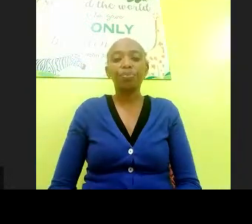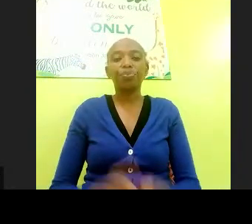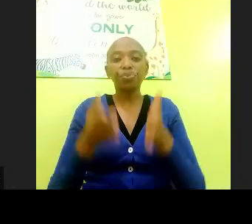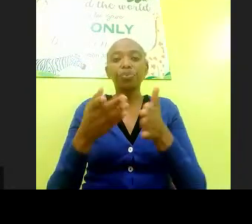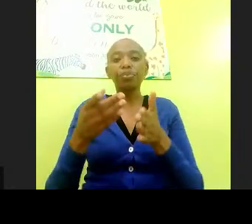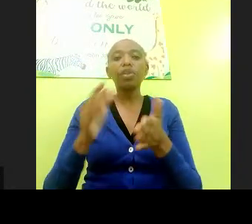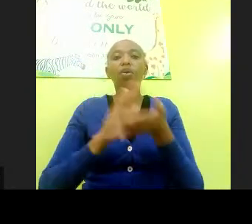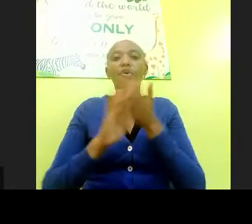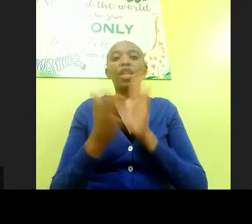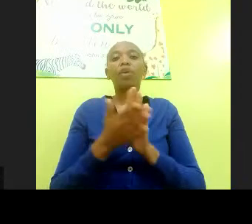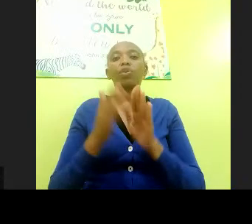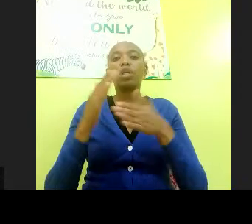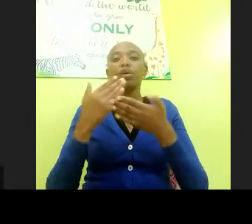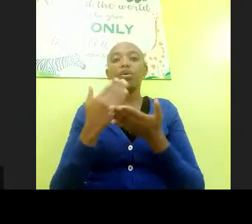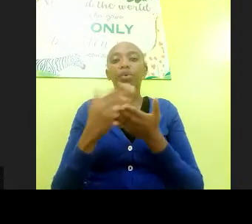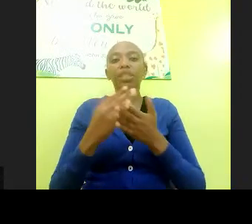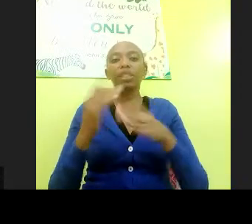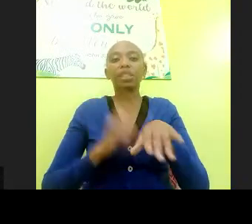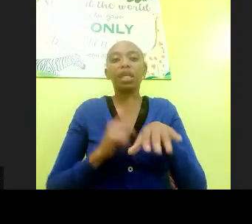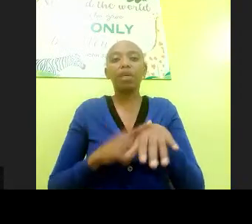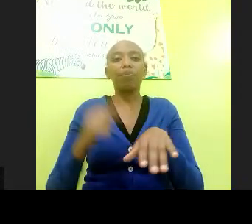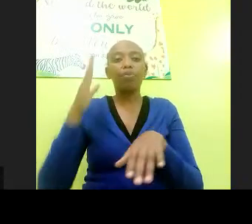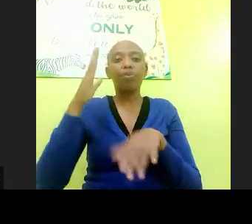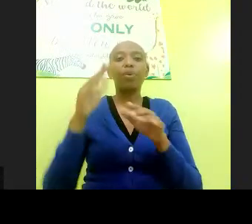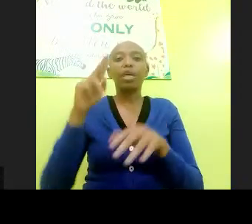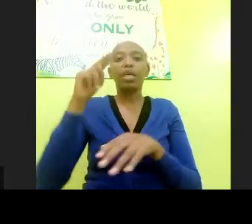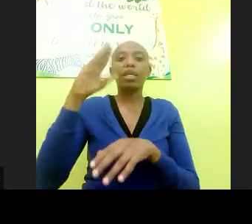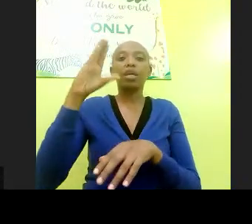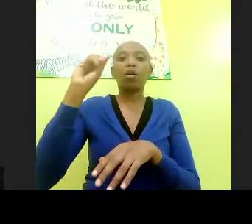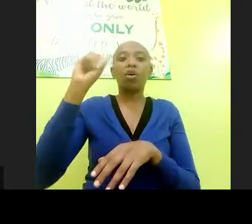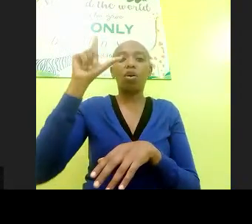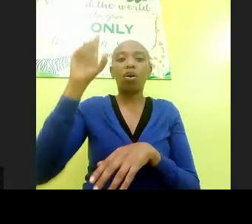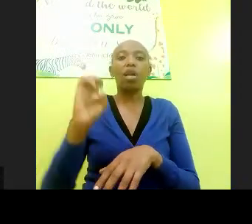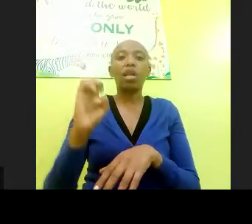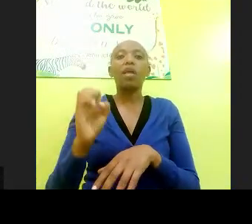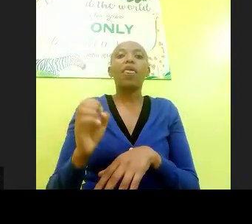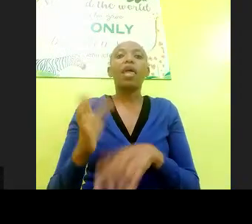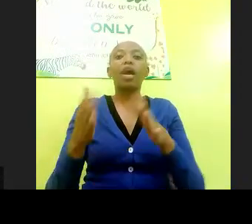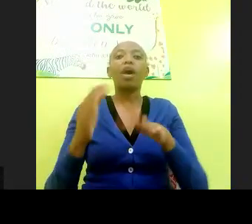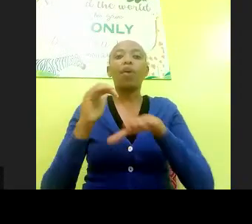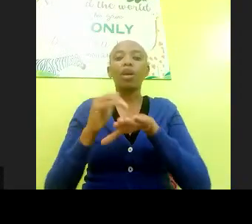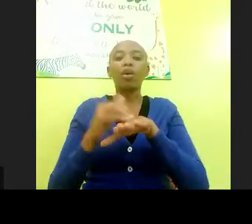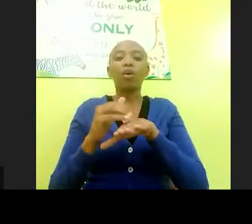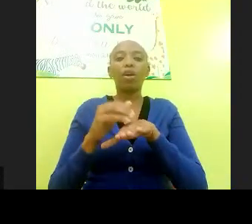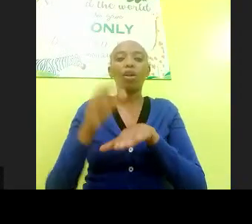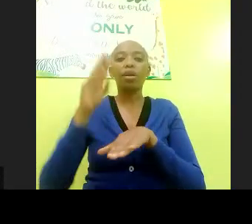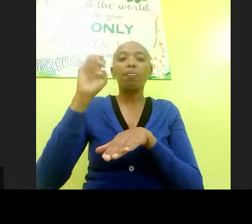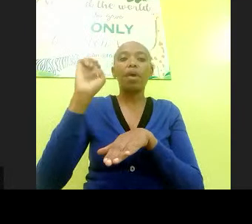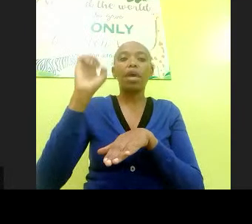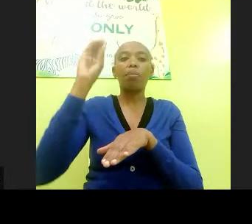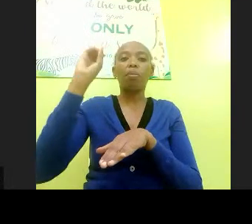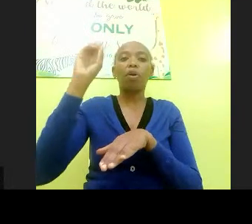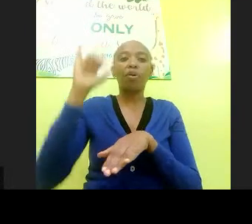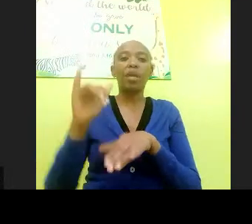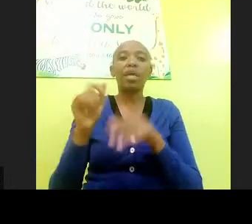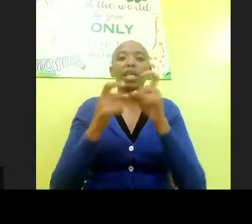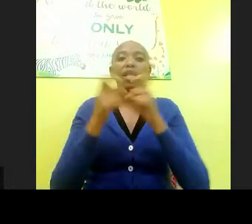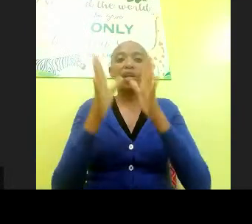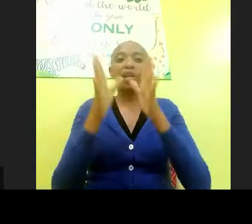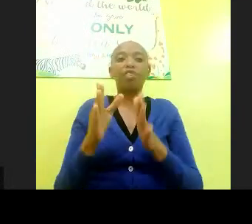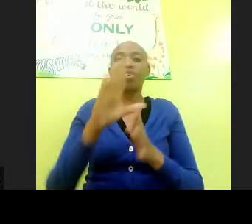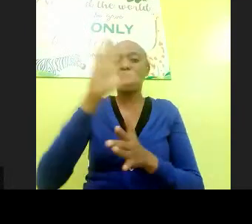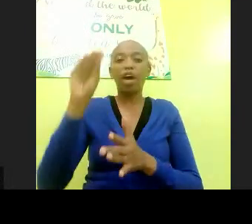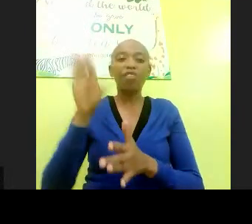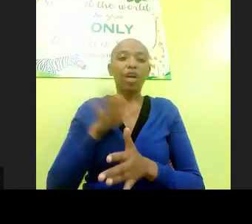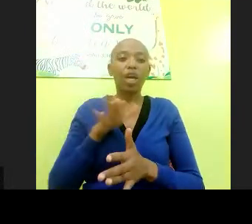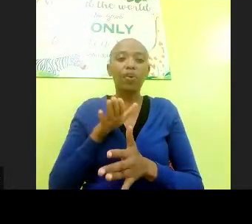further ado, I am your moderator, Nicole Maloba, and I will now call on Memory Kachambwa, Executive Director for the African Women